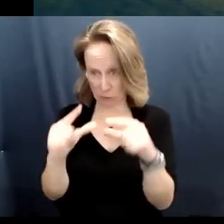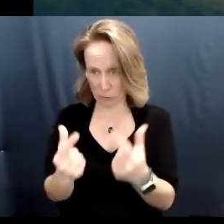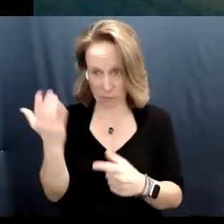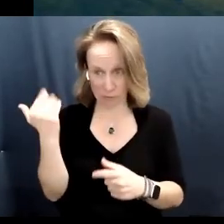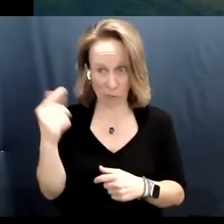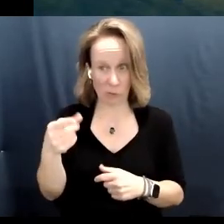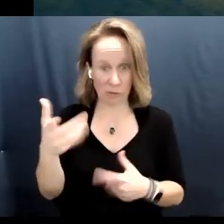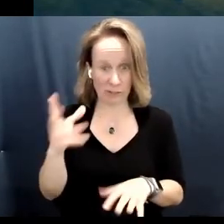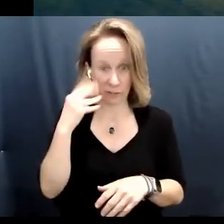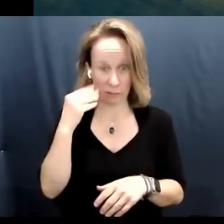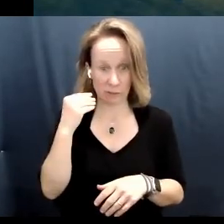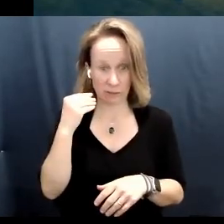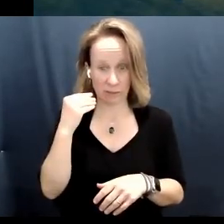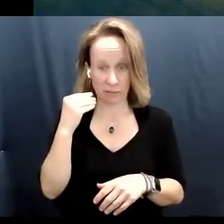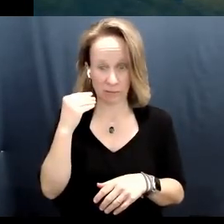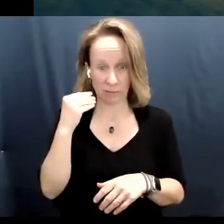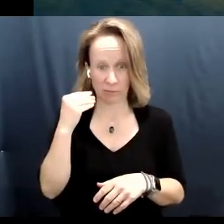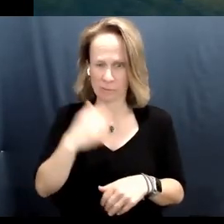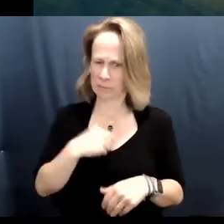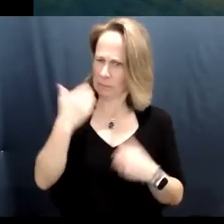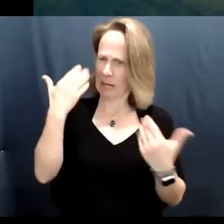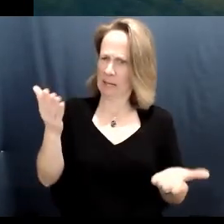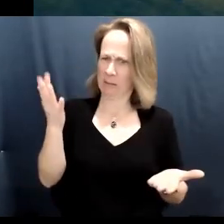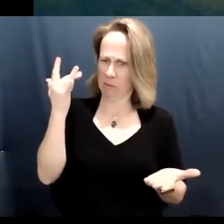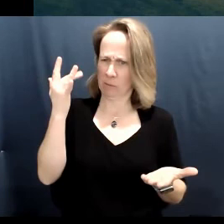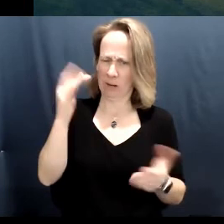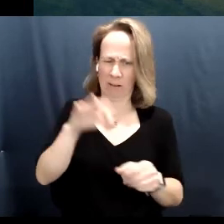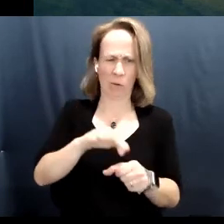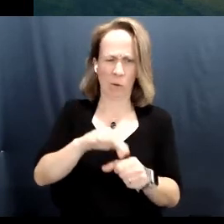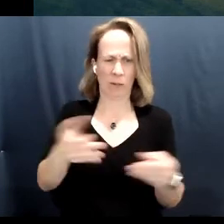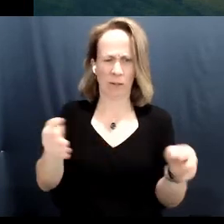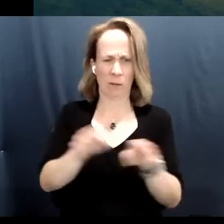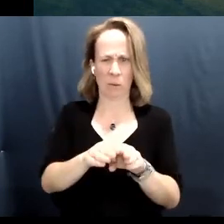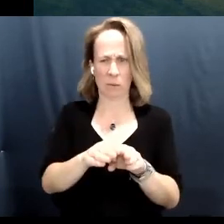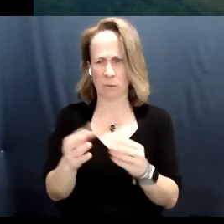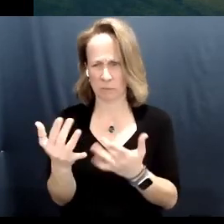Oh, I don't know why the voting is closed.